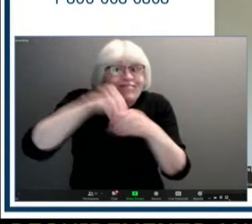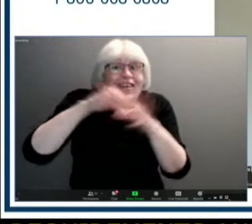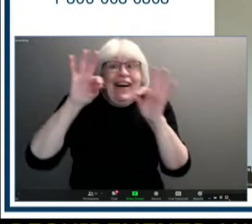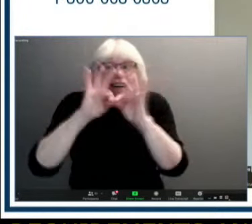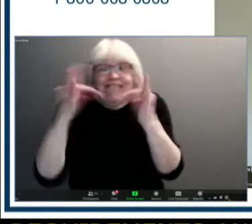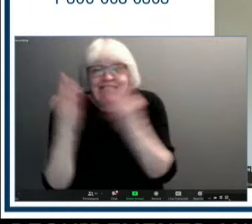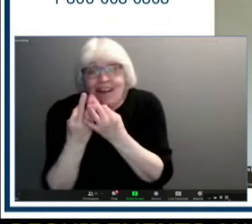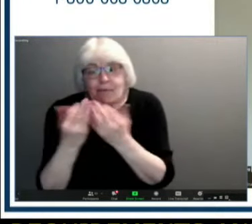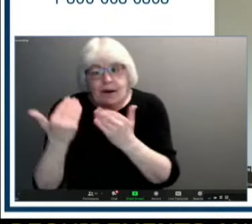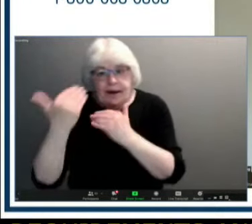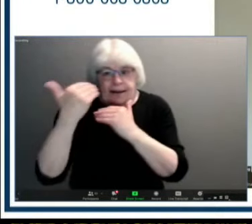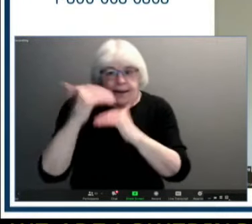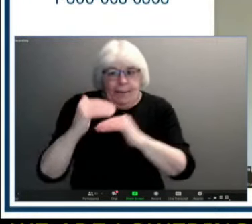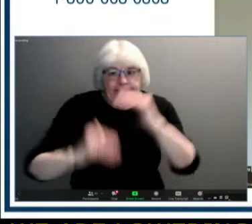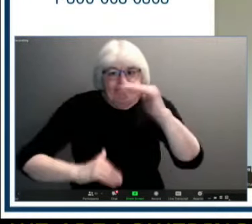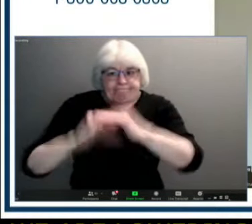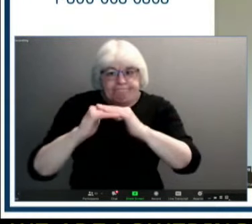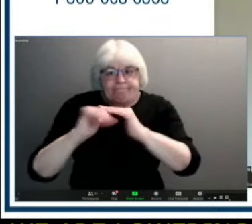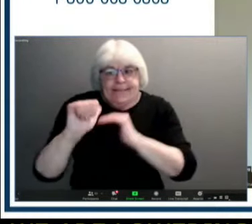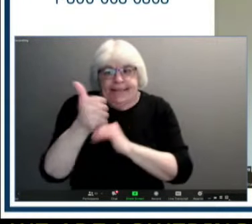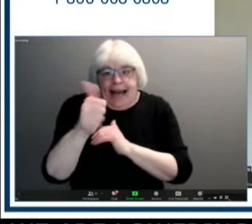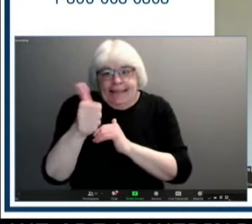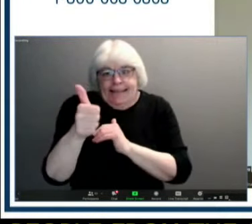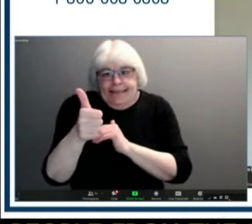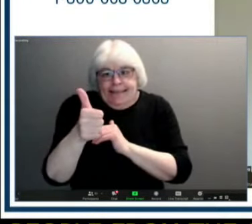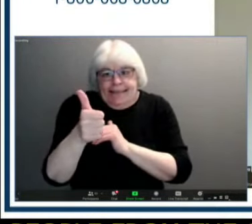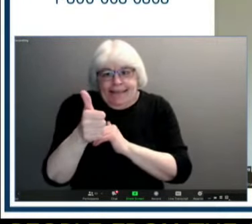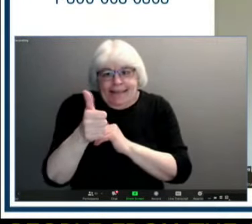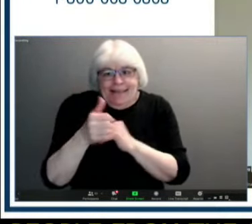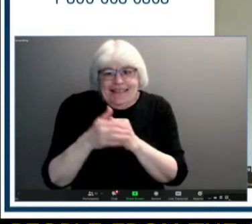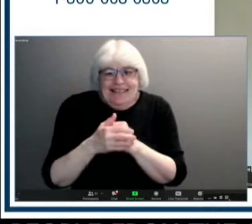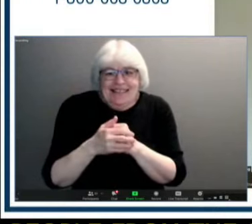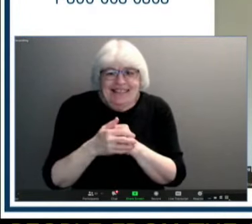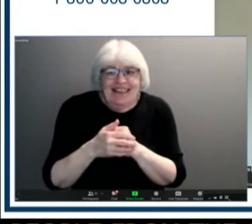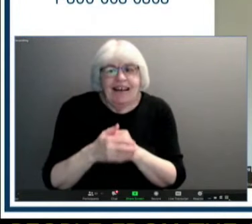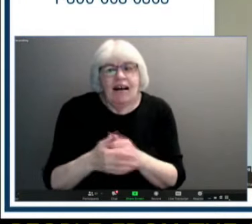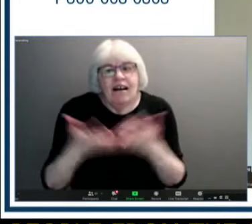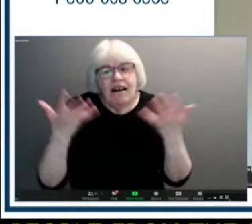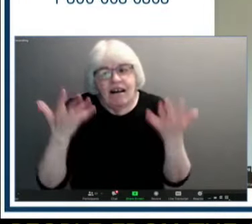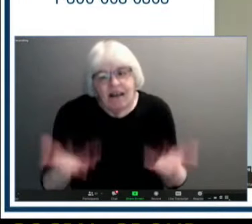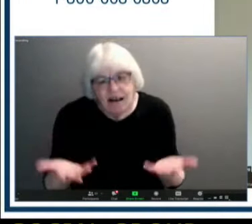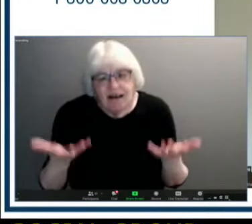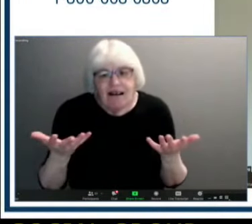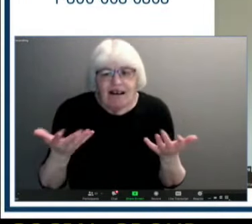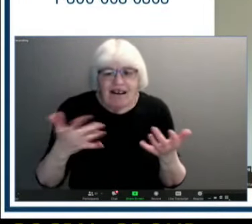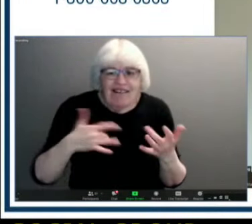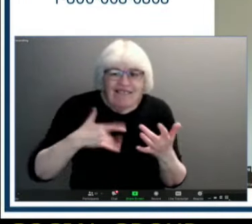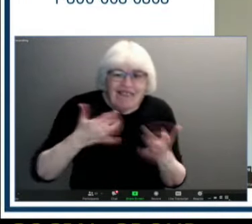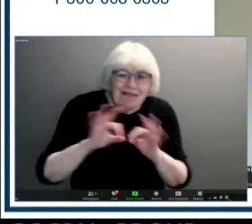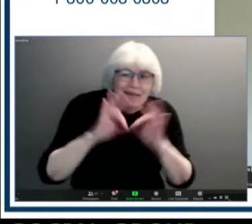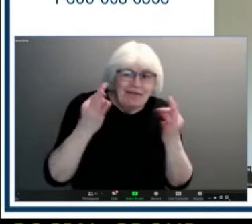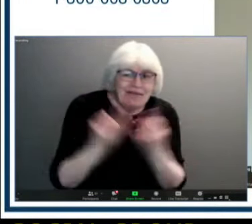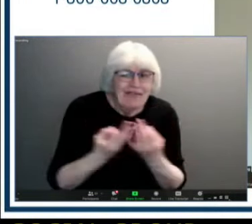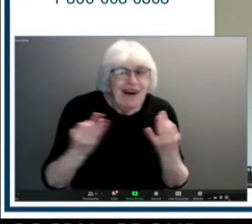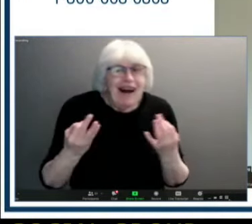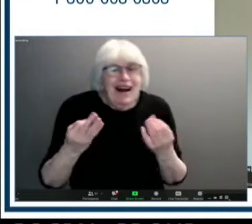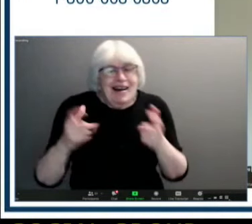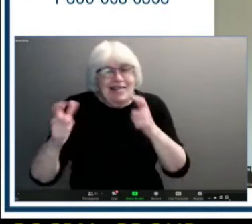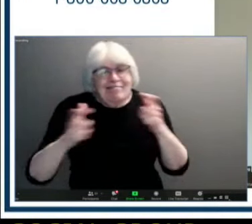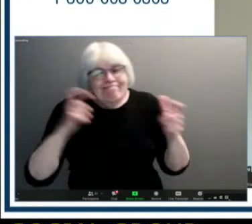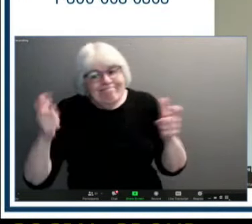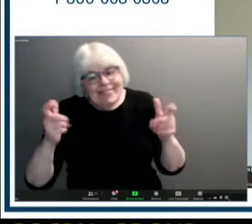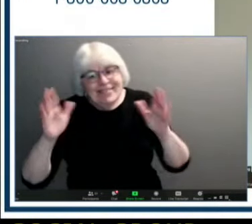group. I know this is not welcome news to people with big families, but our goal is to slow things down and limit